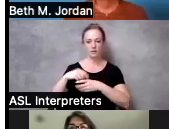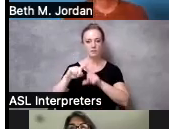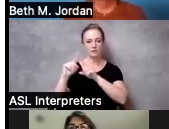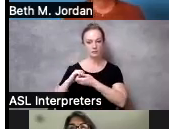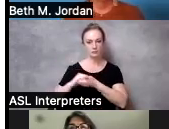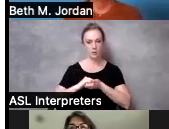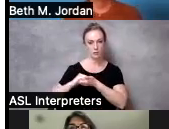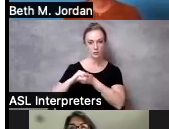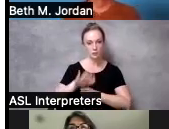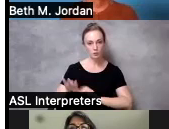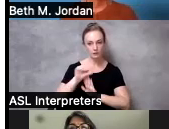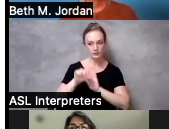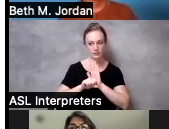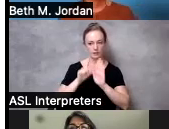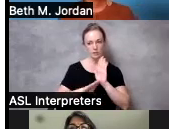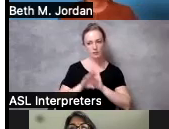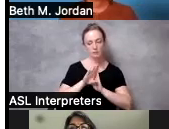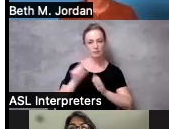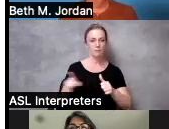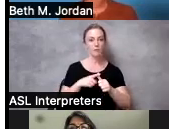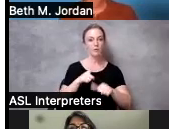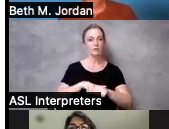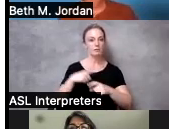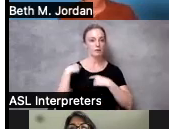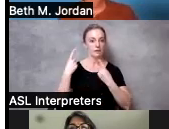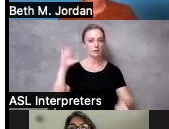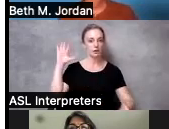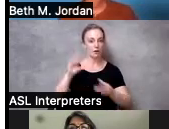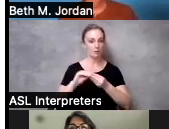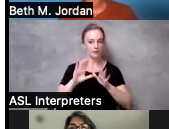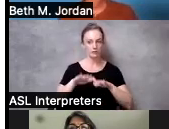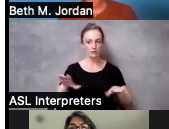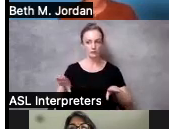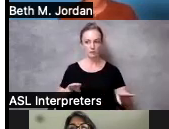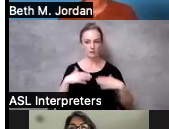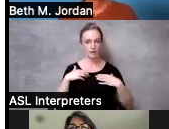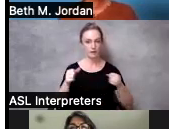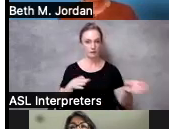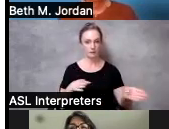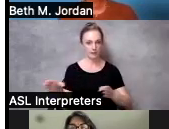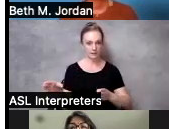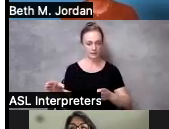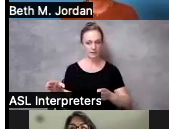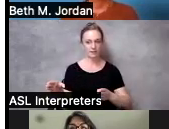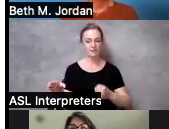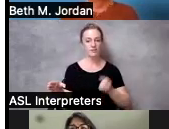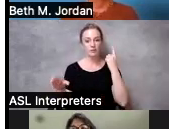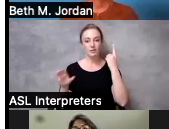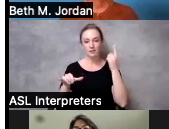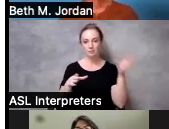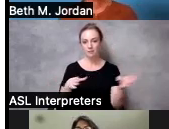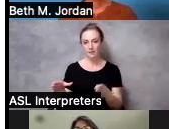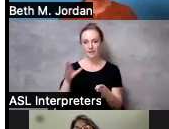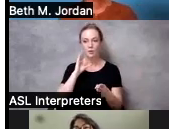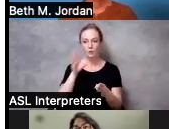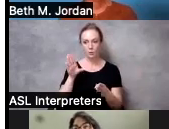the state to develop its first ever comprehensive children's behavioral health plan. This plan is going to